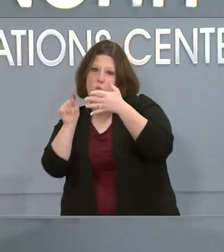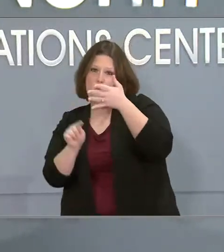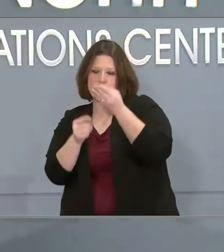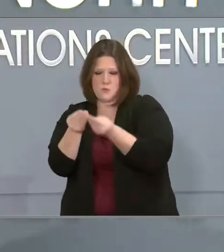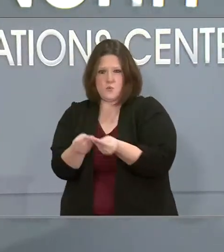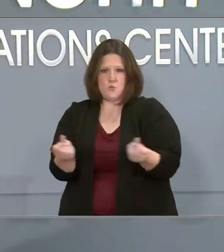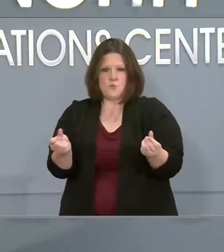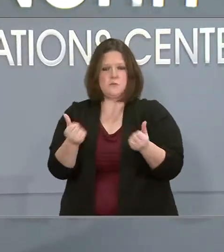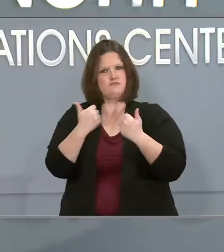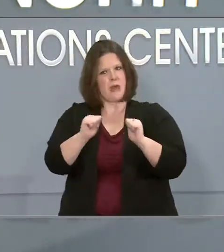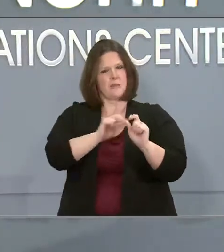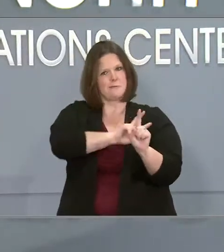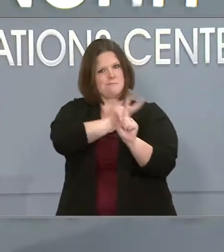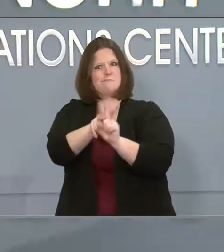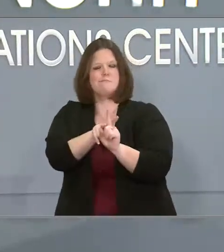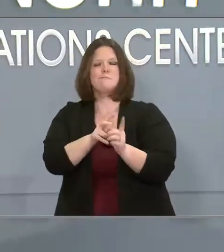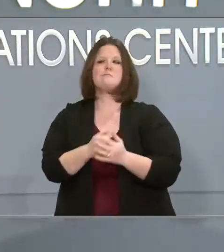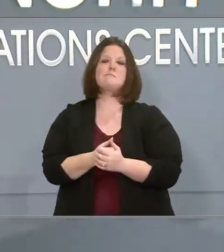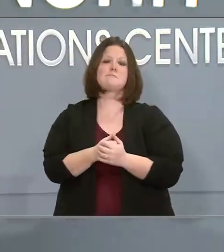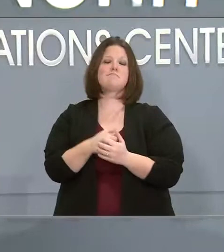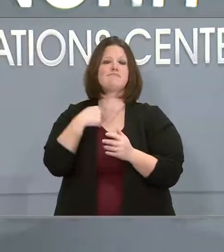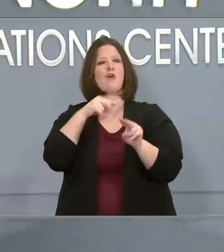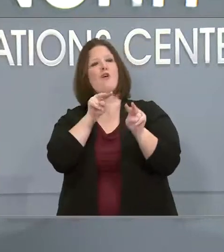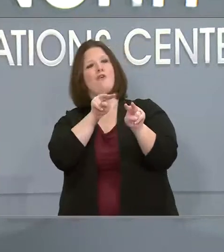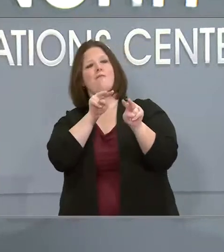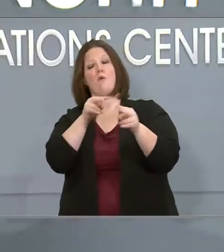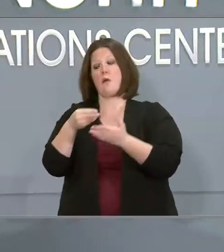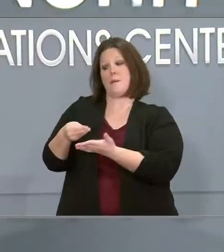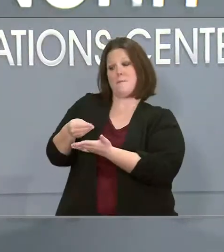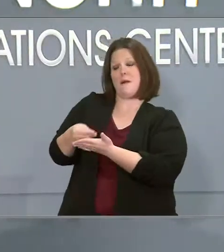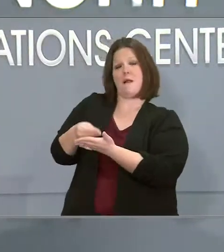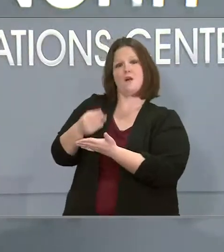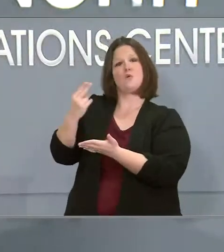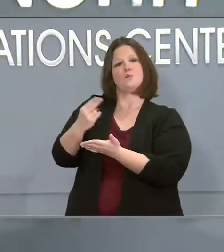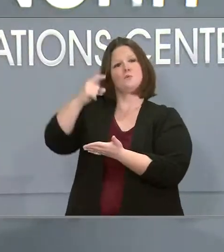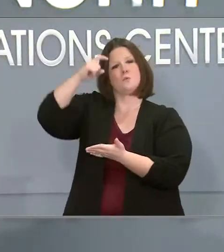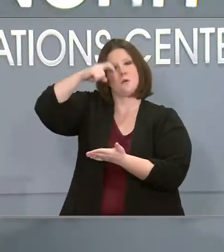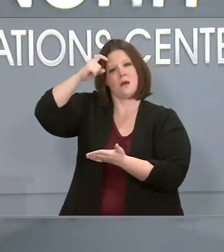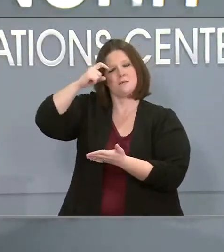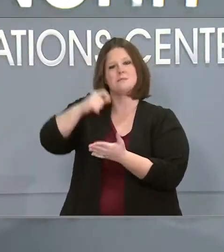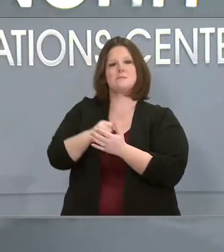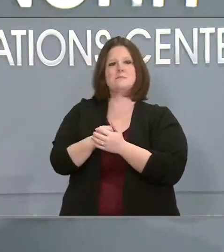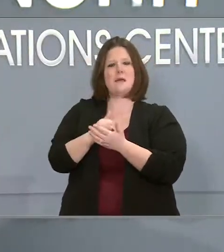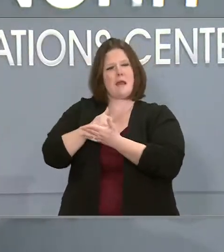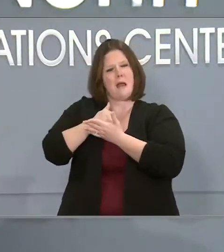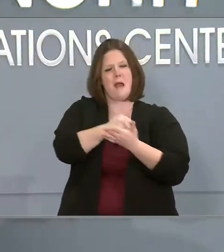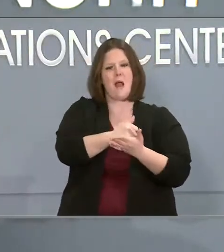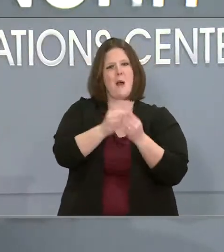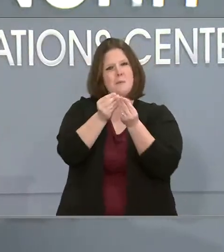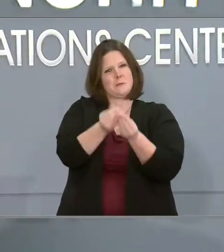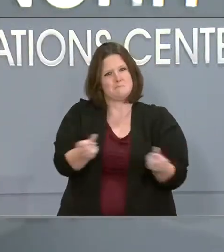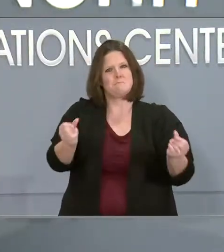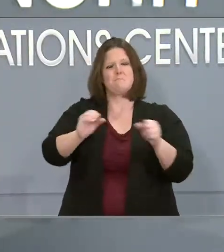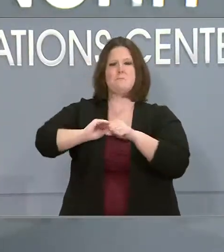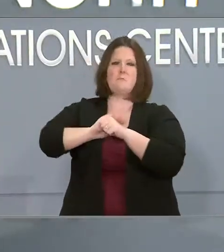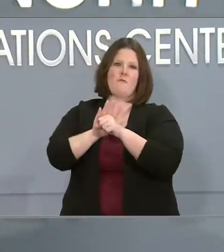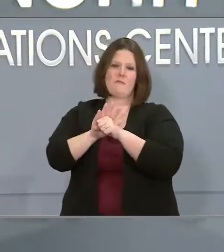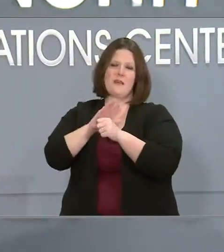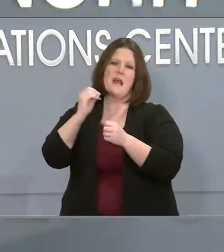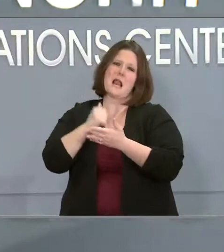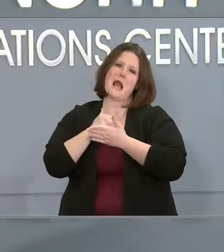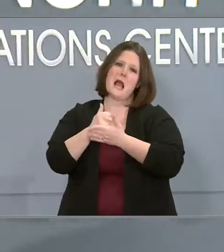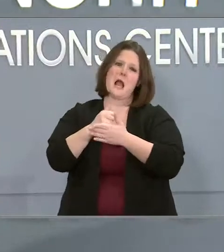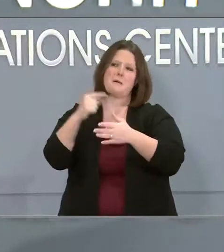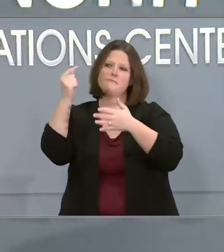and effective use of these dollars that'll speed us through this pandemic and do so much more. Now I'd like to ask